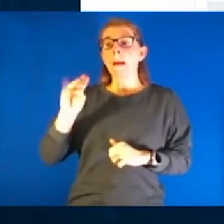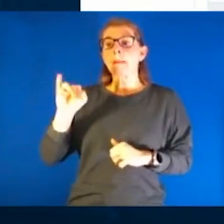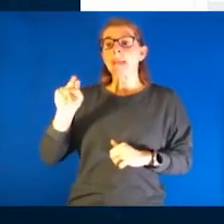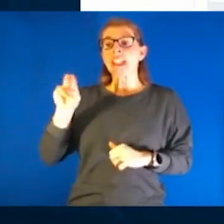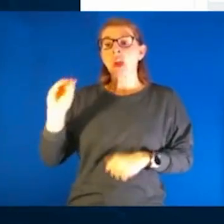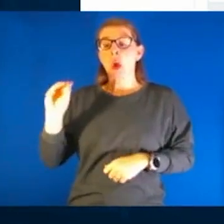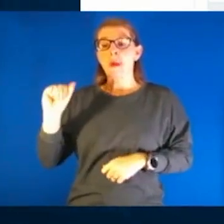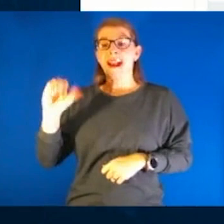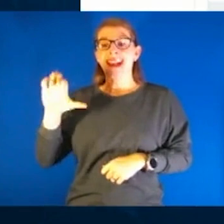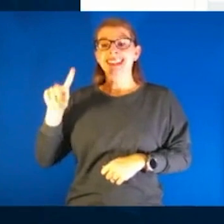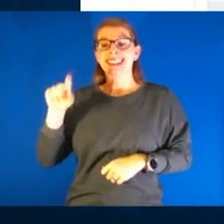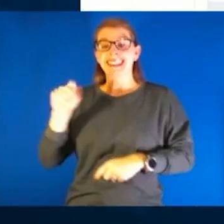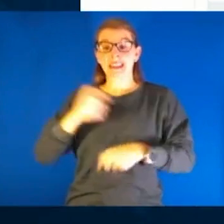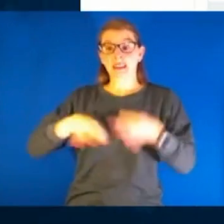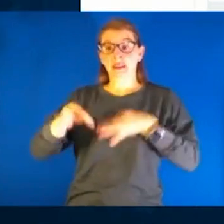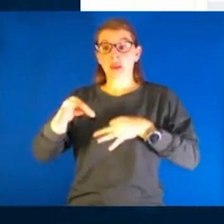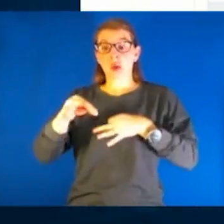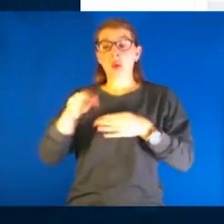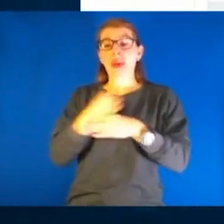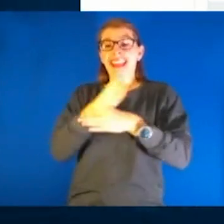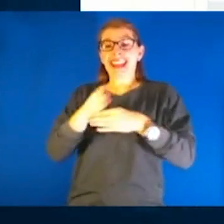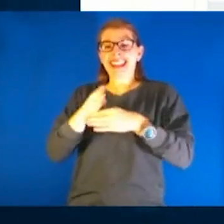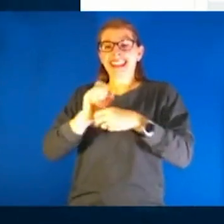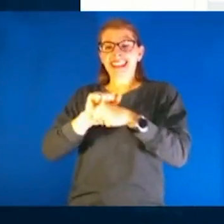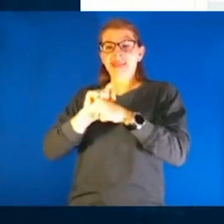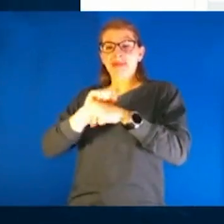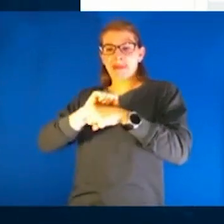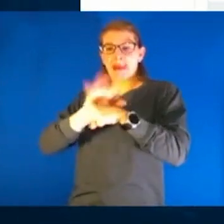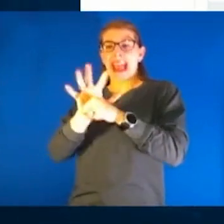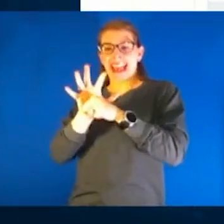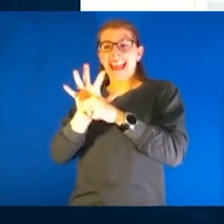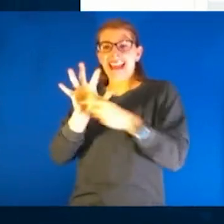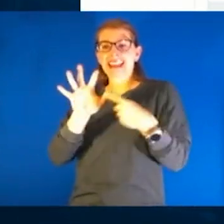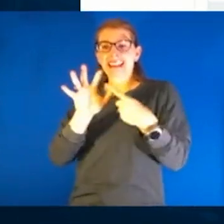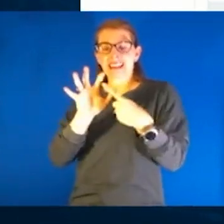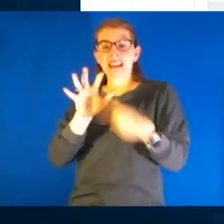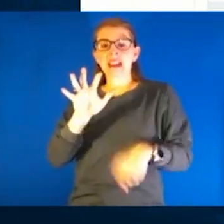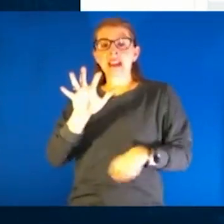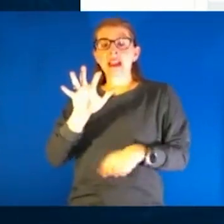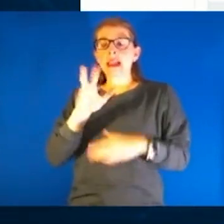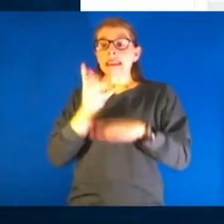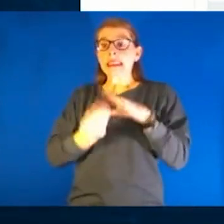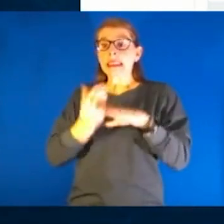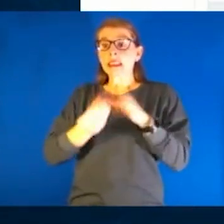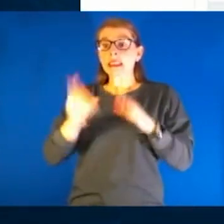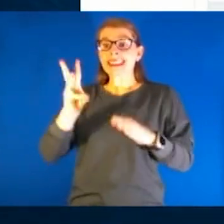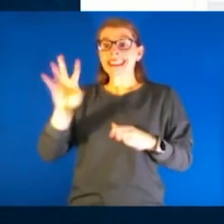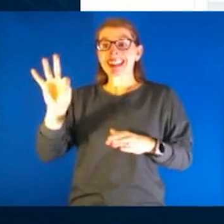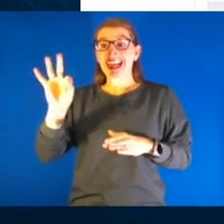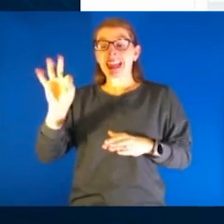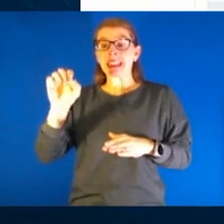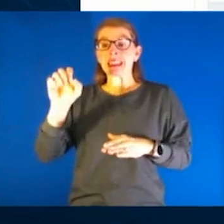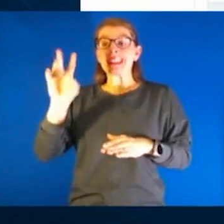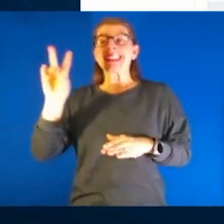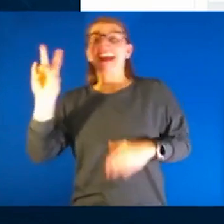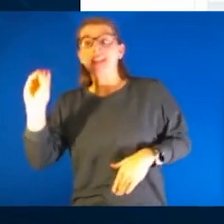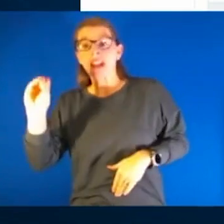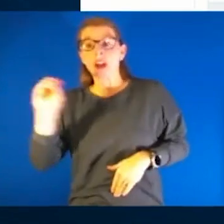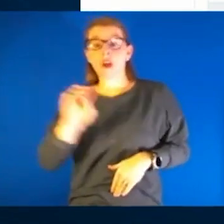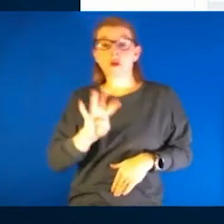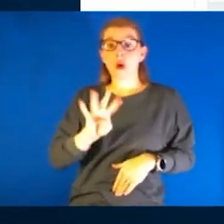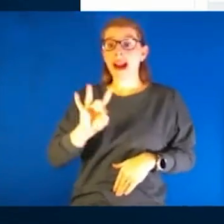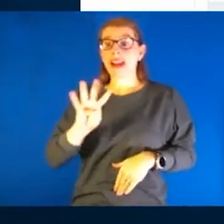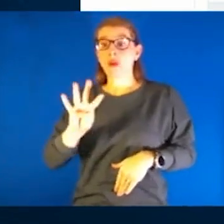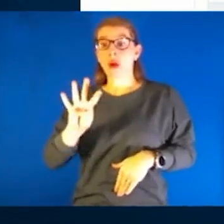within the spike. So things like the deletions at 6970, 484,